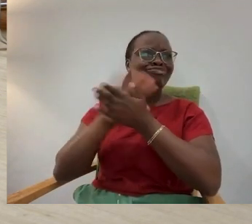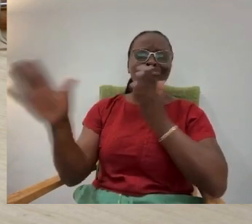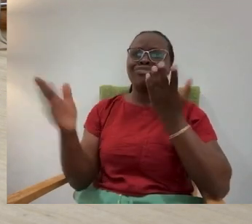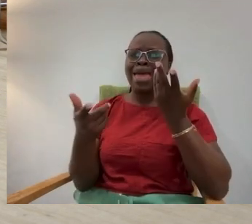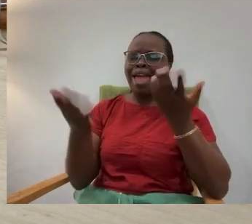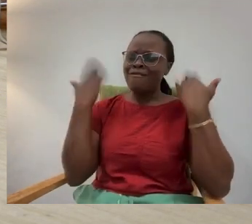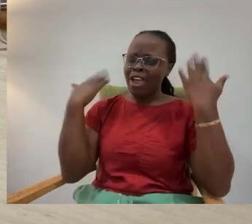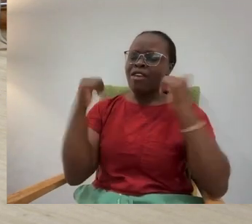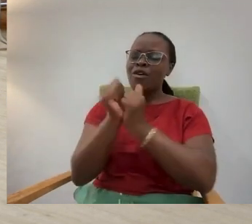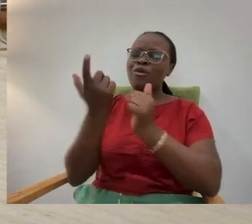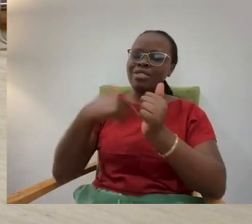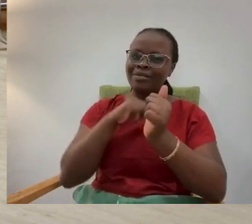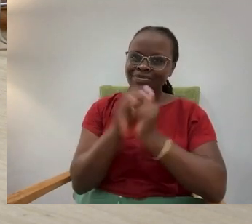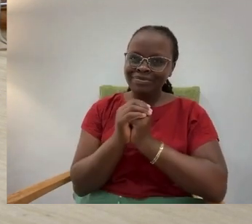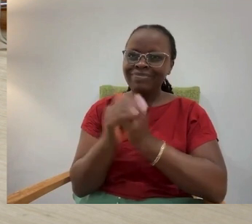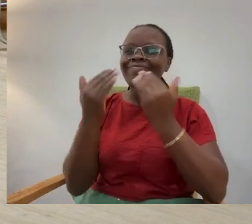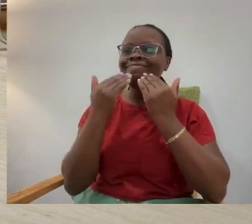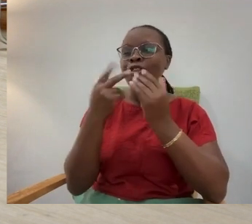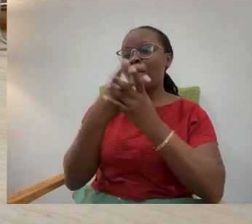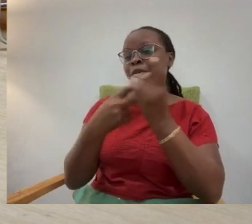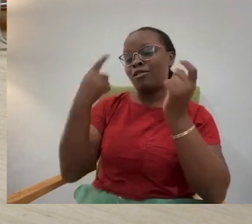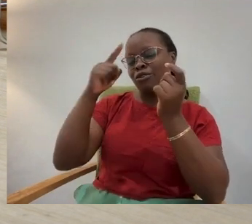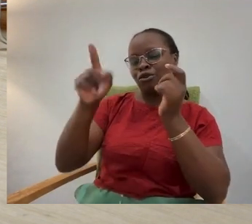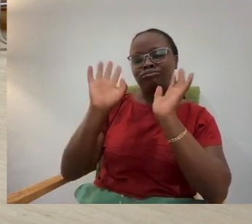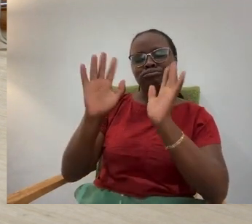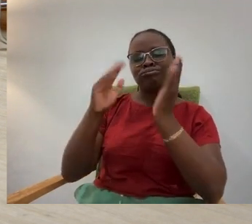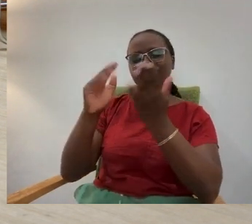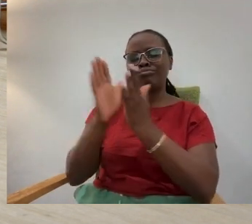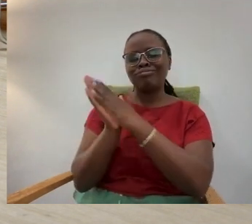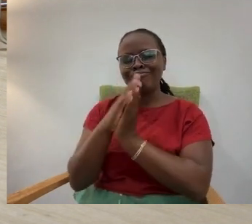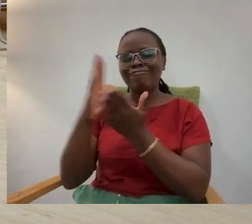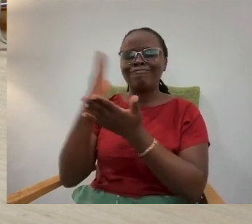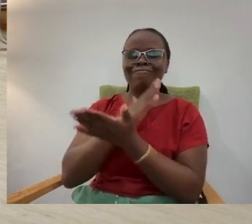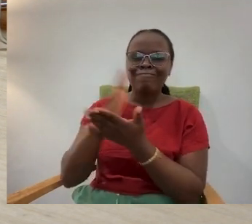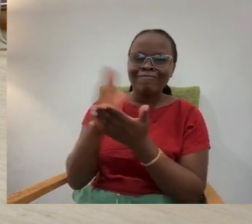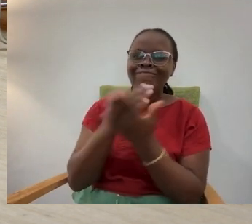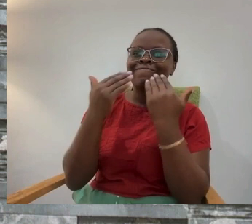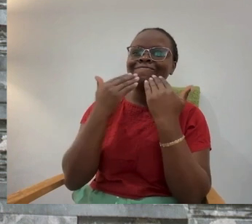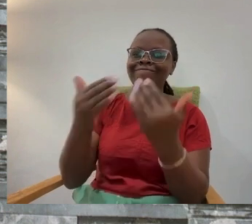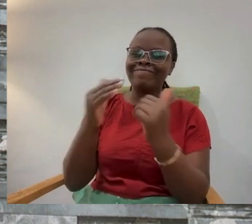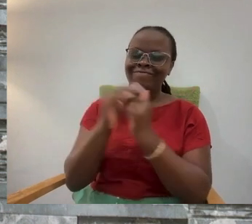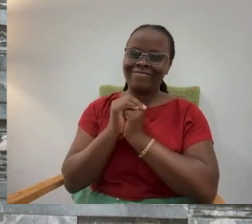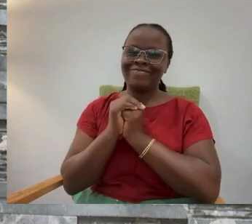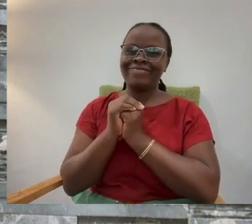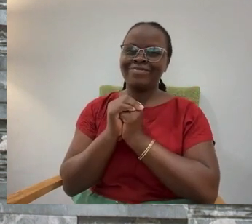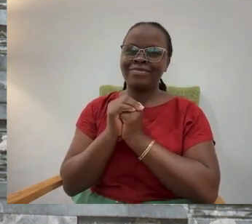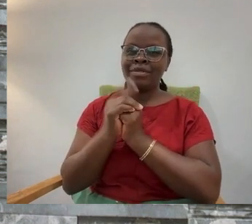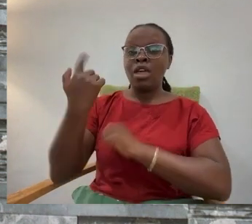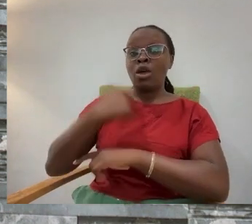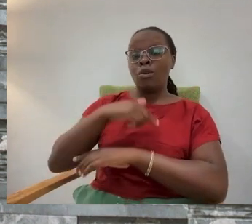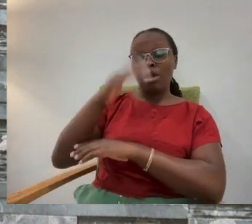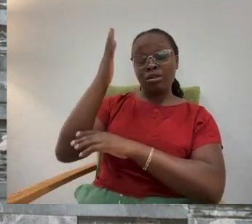it. Thank you both very much for your insights, your expertise, and for being with us today. Asante. We know that ideas to